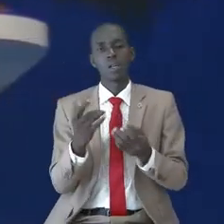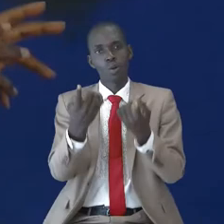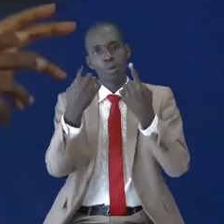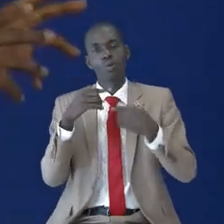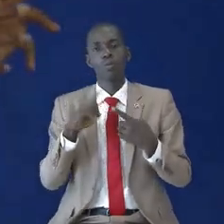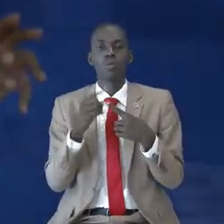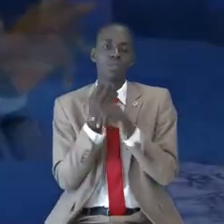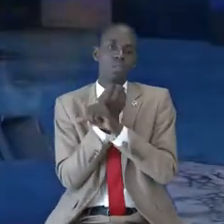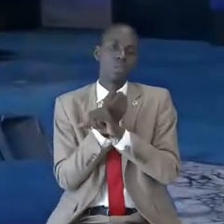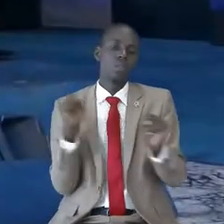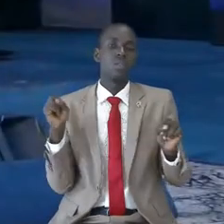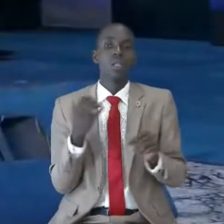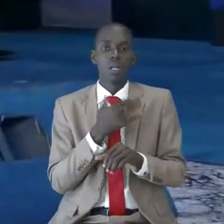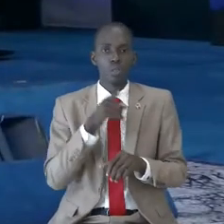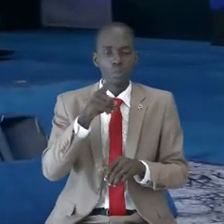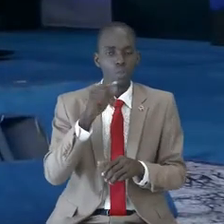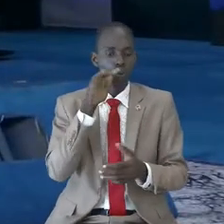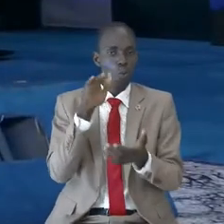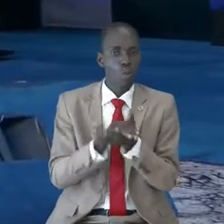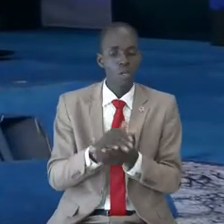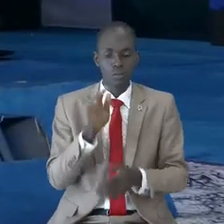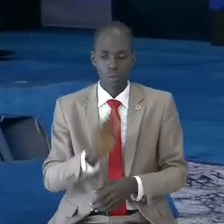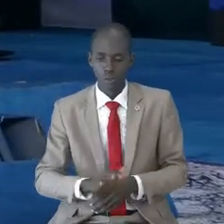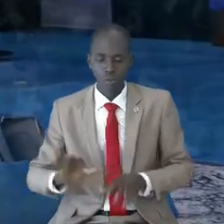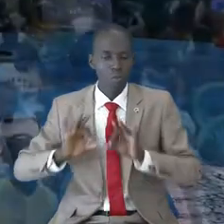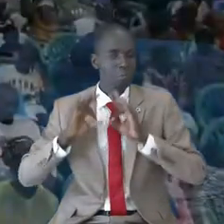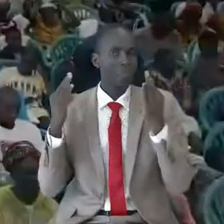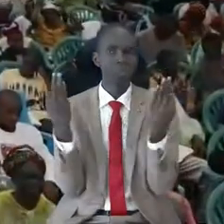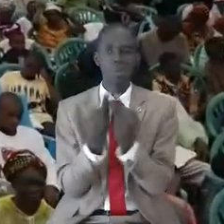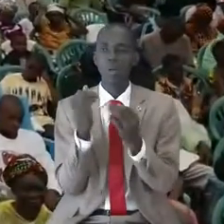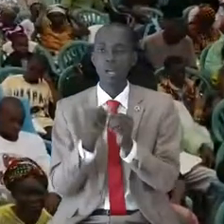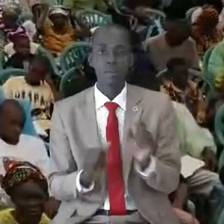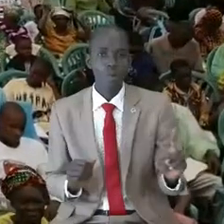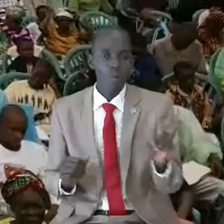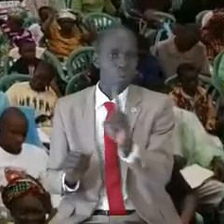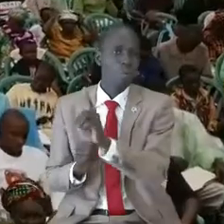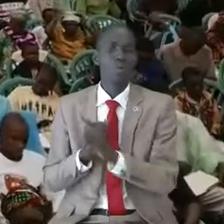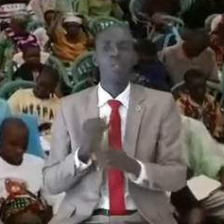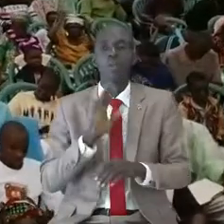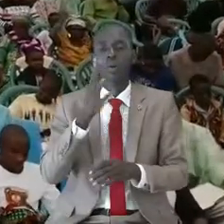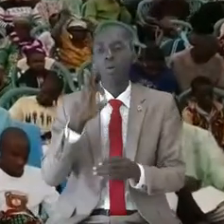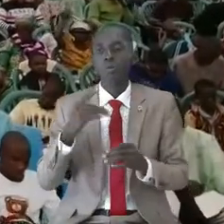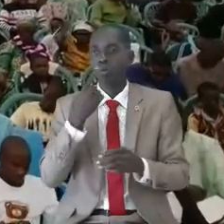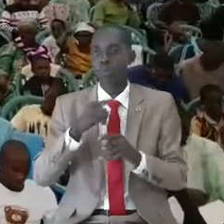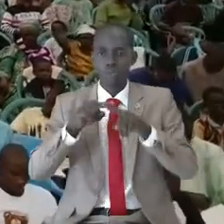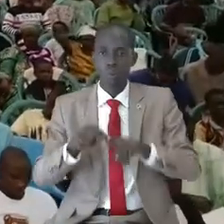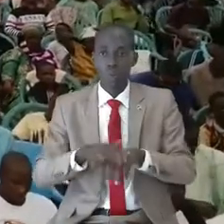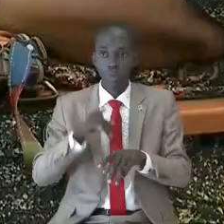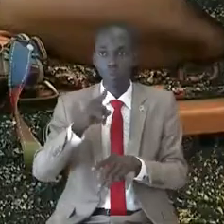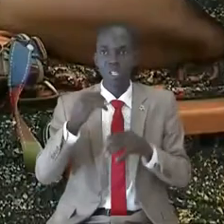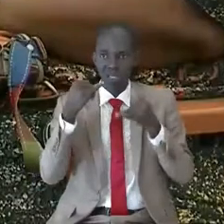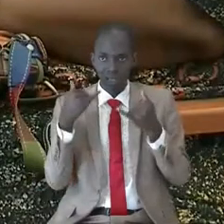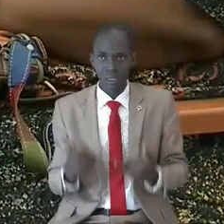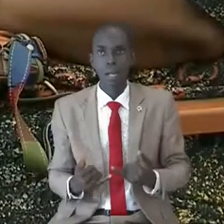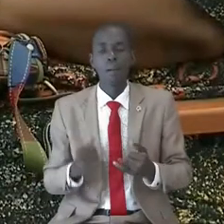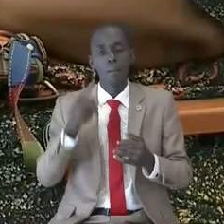And you, your wife, your children, your household, every one of your dependents, now you believe on